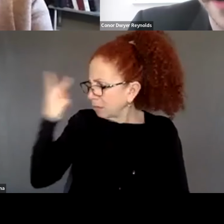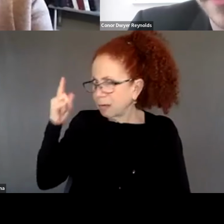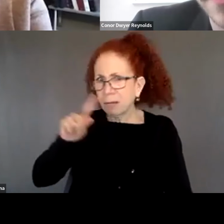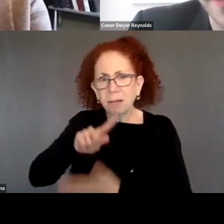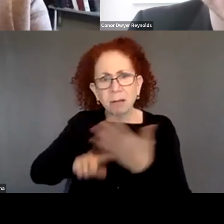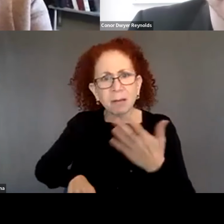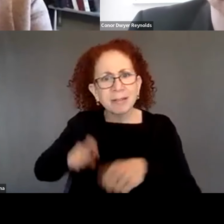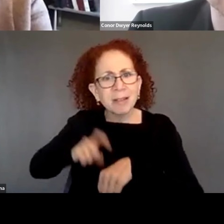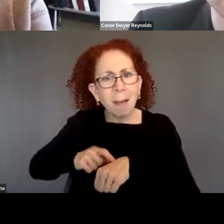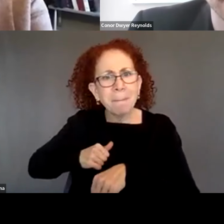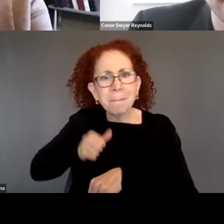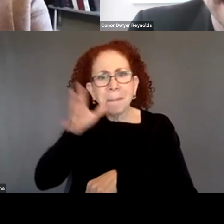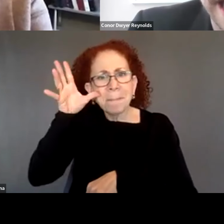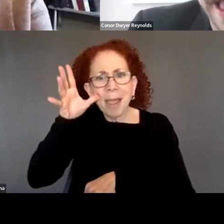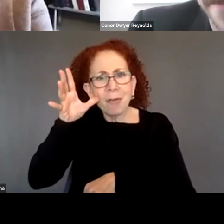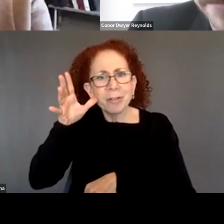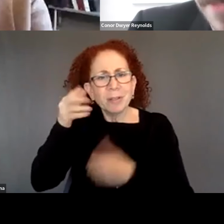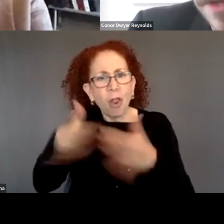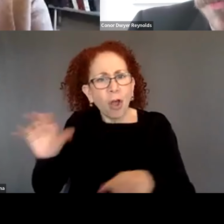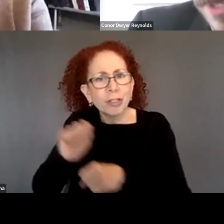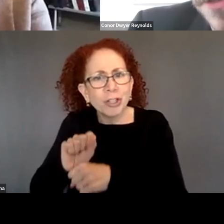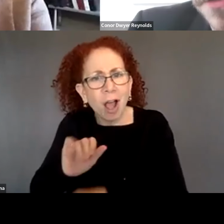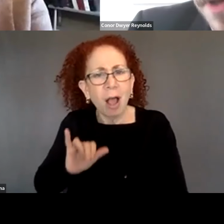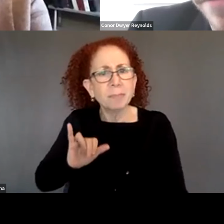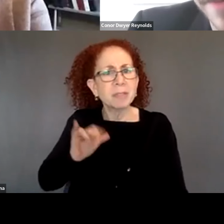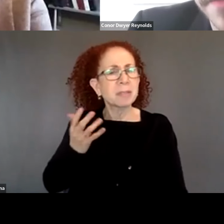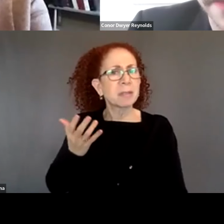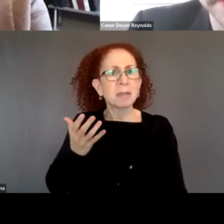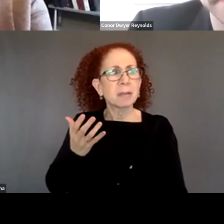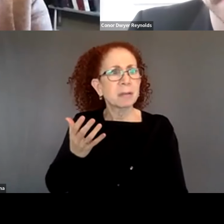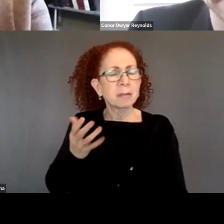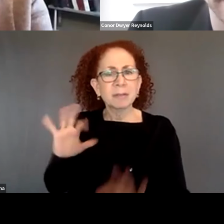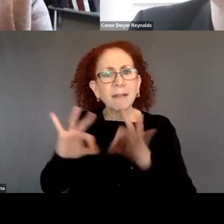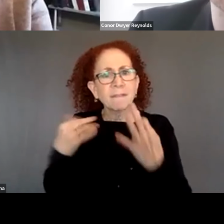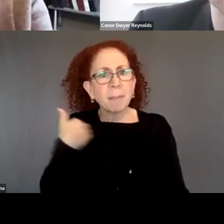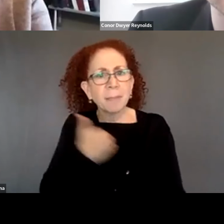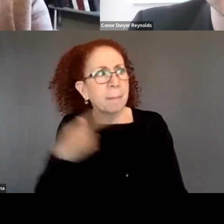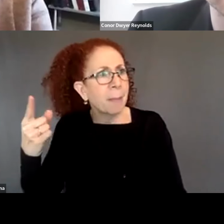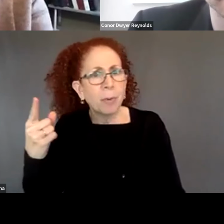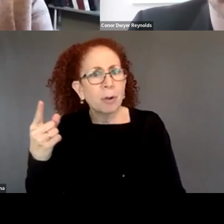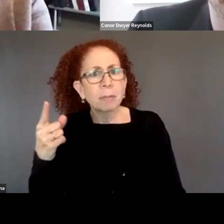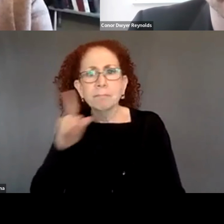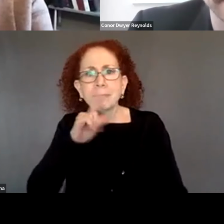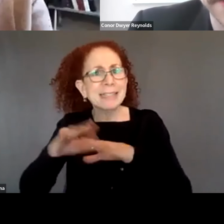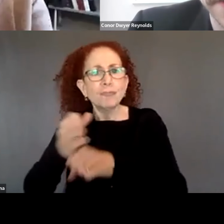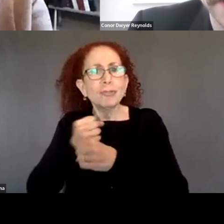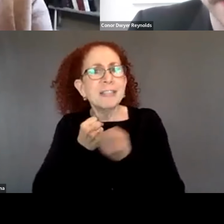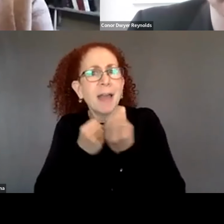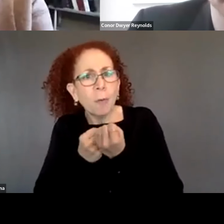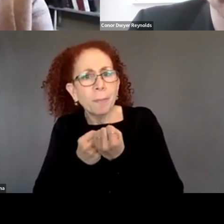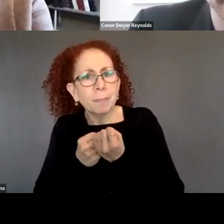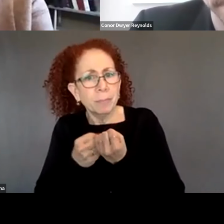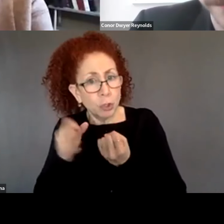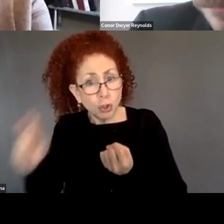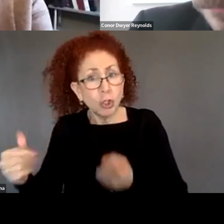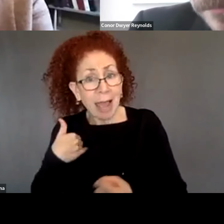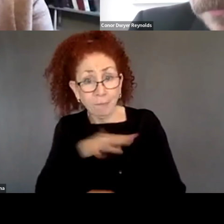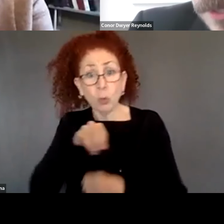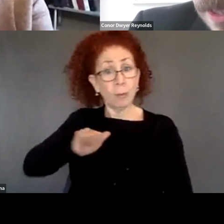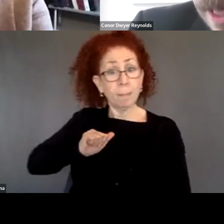my parents lost jobs, in which my family members failed to receive the support they deserved, including